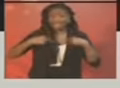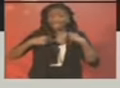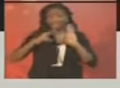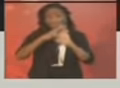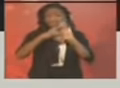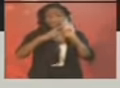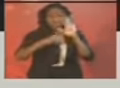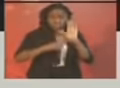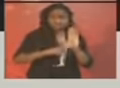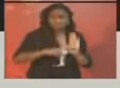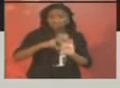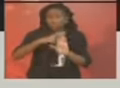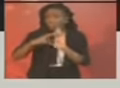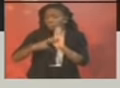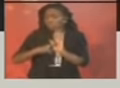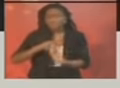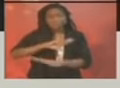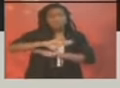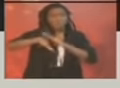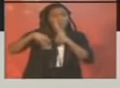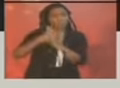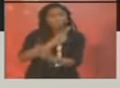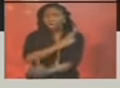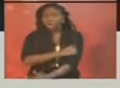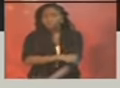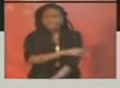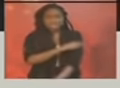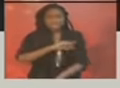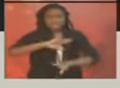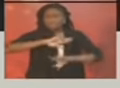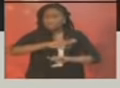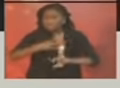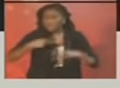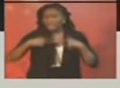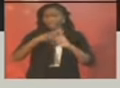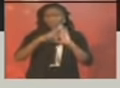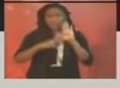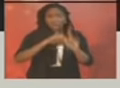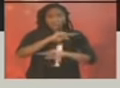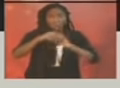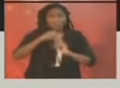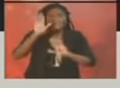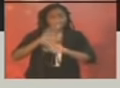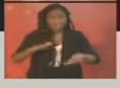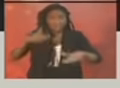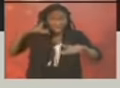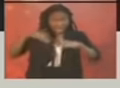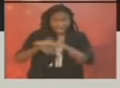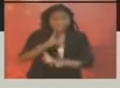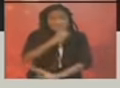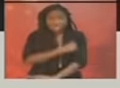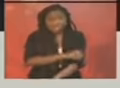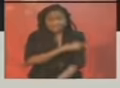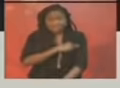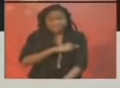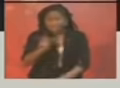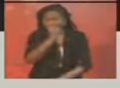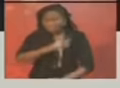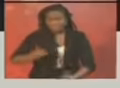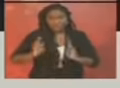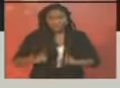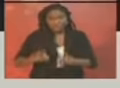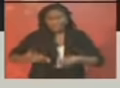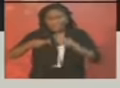rooms have had the strict protocols, and as soon as the kids come in, we jump on them in terms of trying to start the medication so we don't have